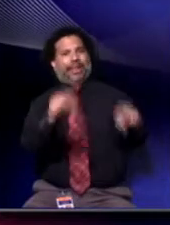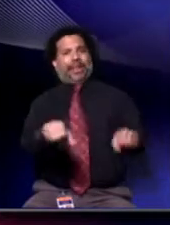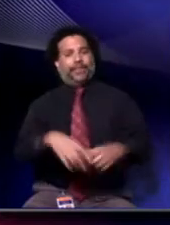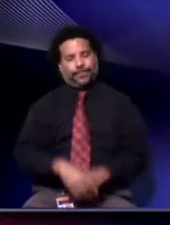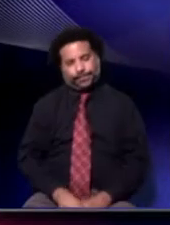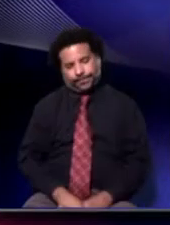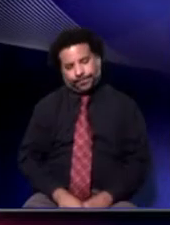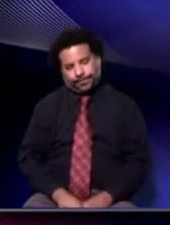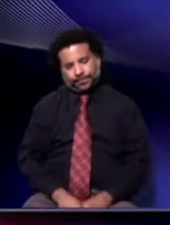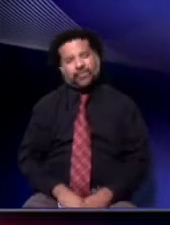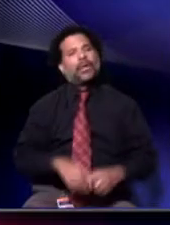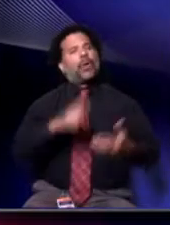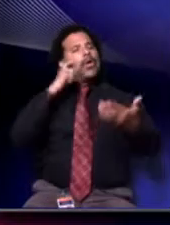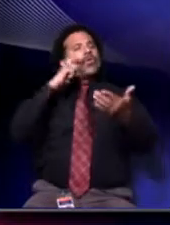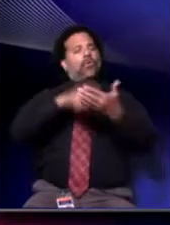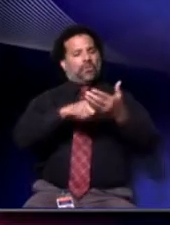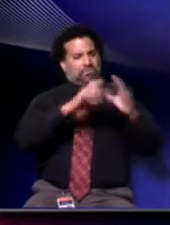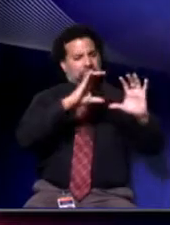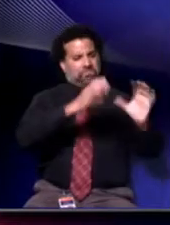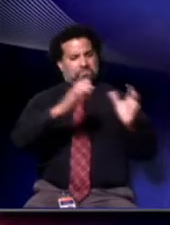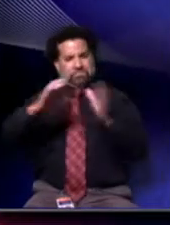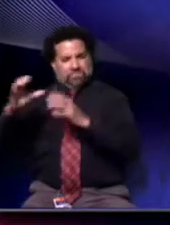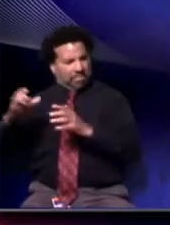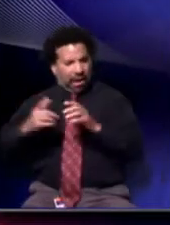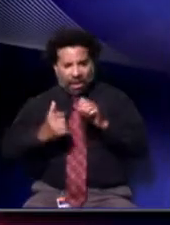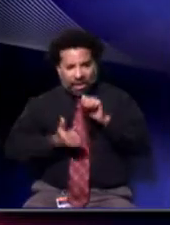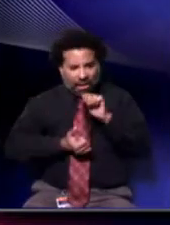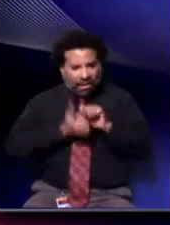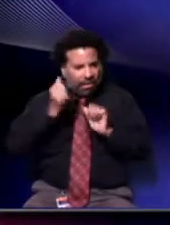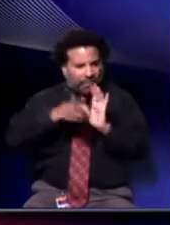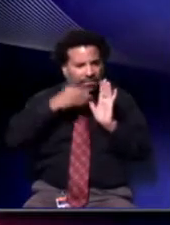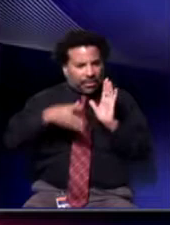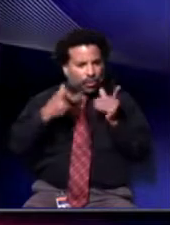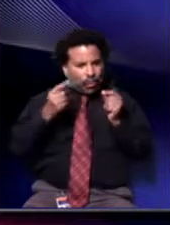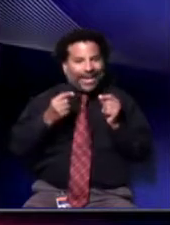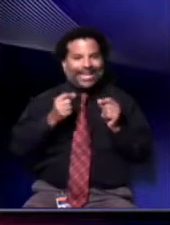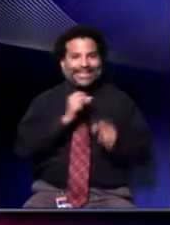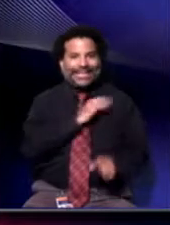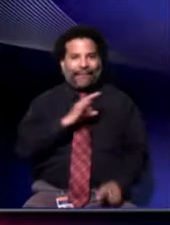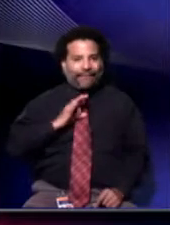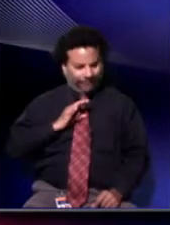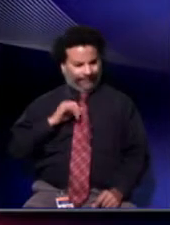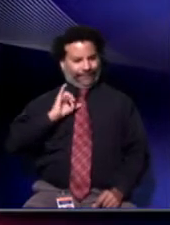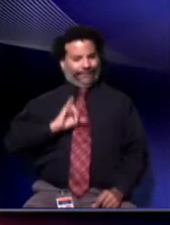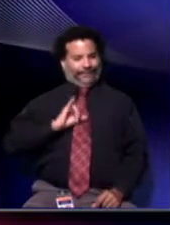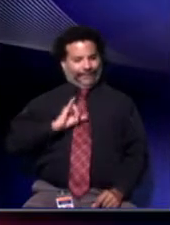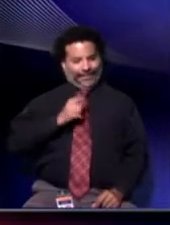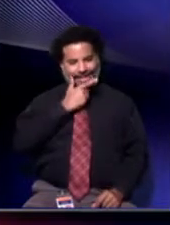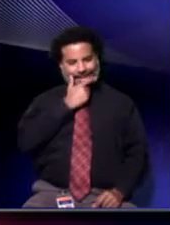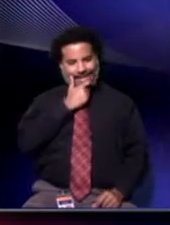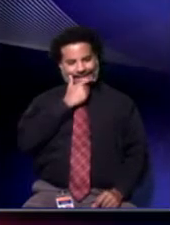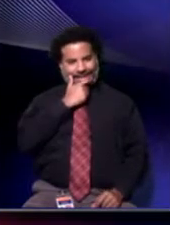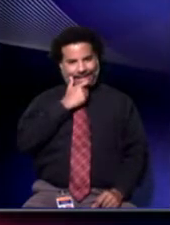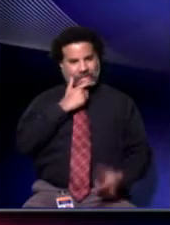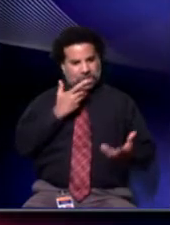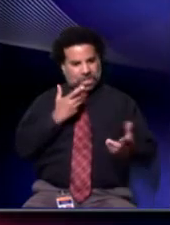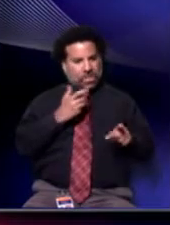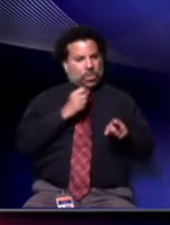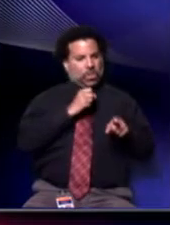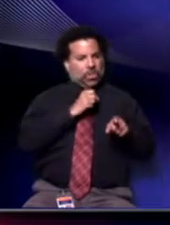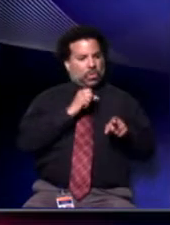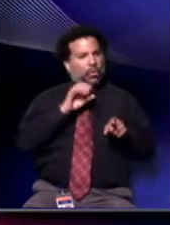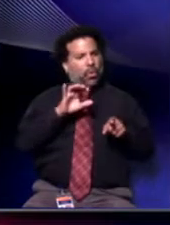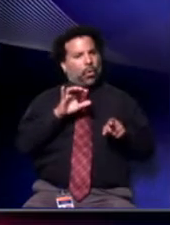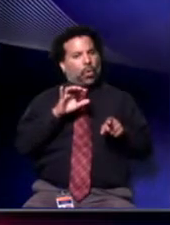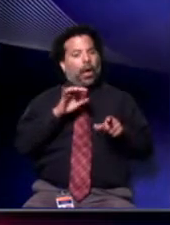categories, and then our largest expenditure in every category is personnel, right? So then what we would like to do is then understand